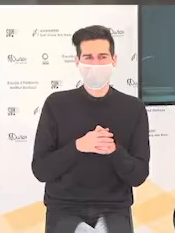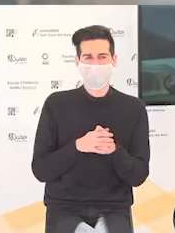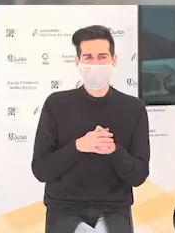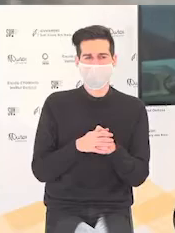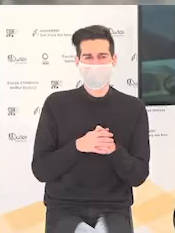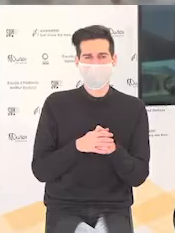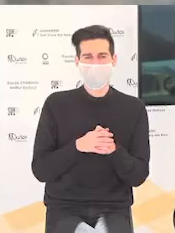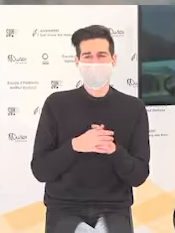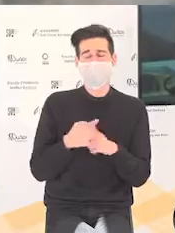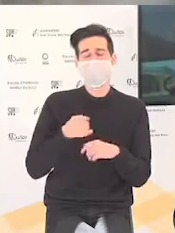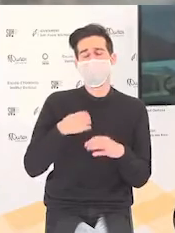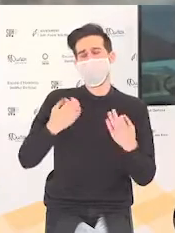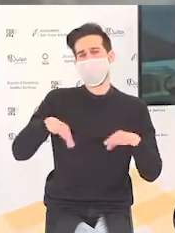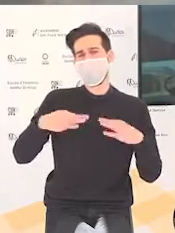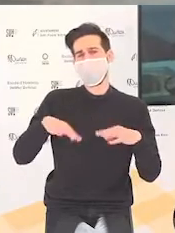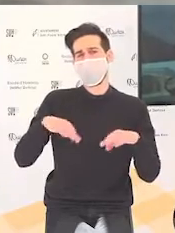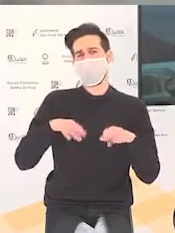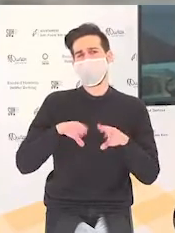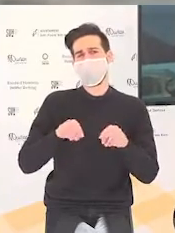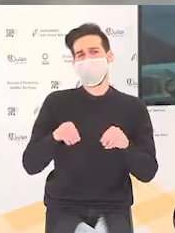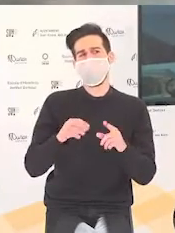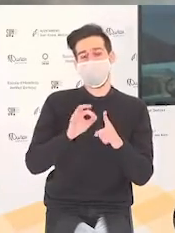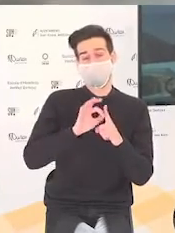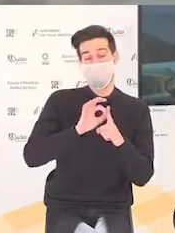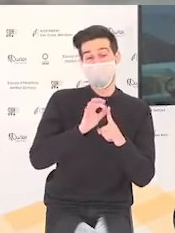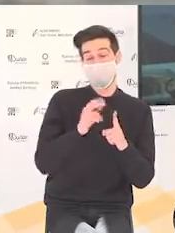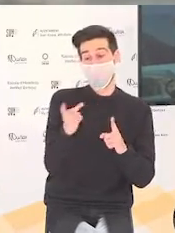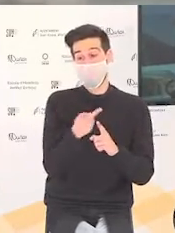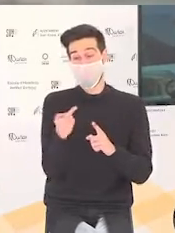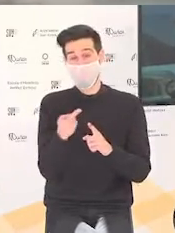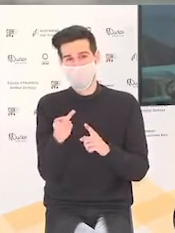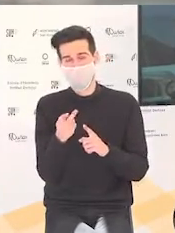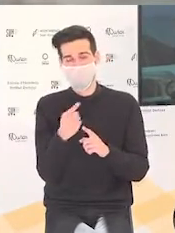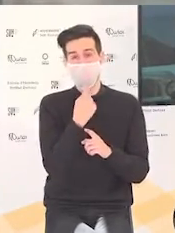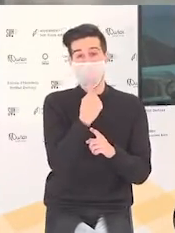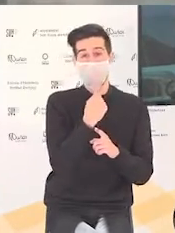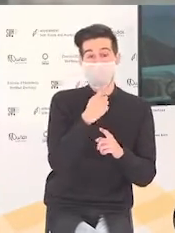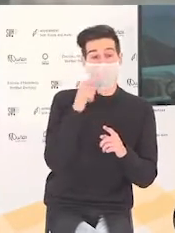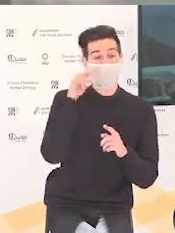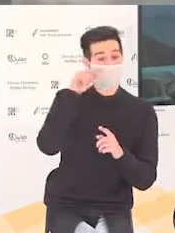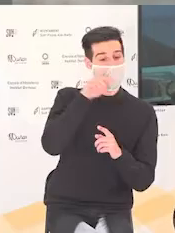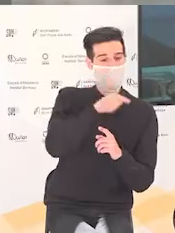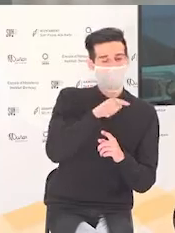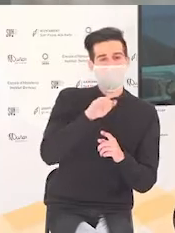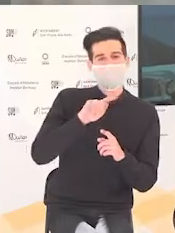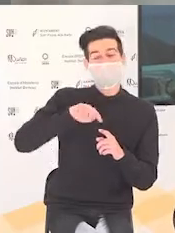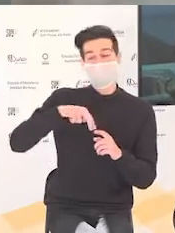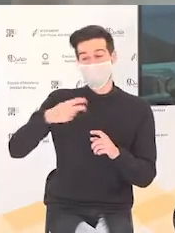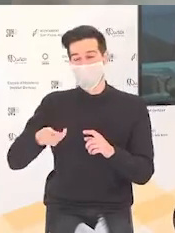Tengo, normalmente utilizo dos tipos de termómetros, uno que funciona con láser y otro que funciona con sonda.